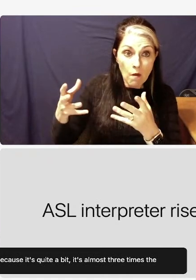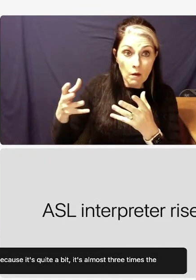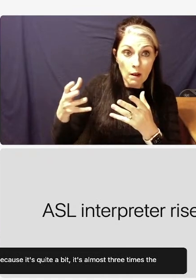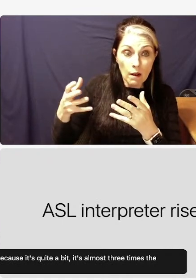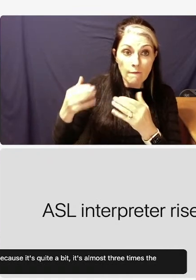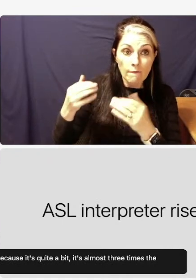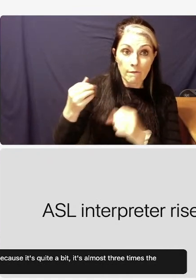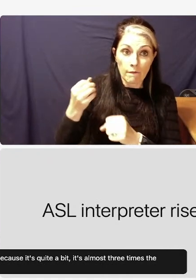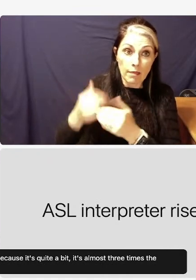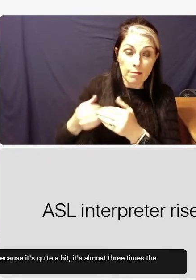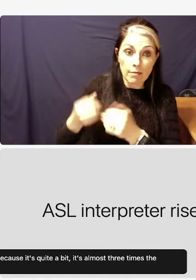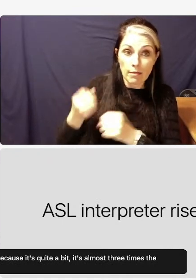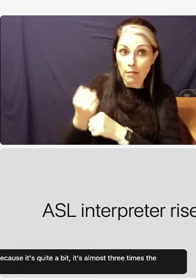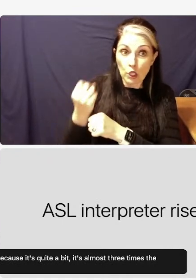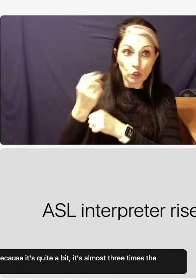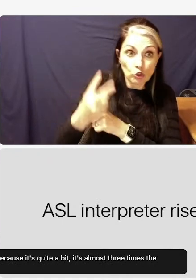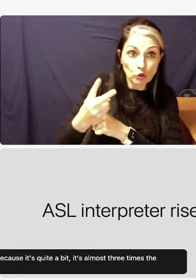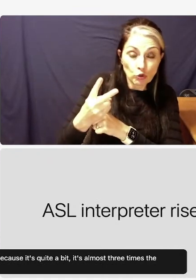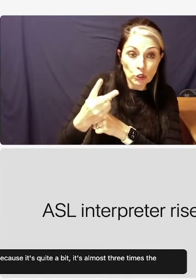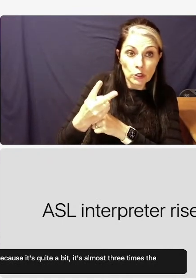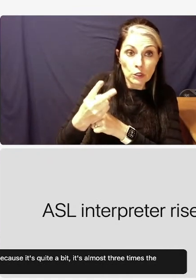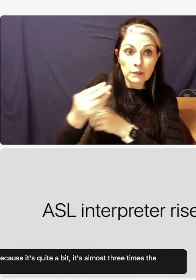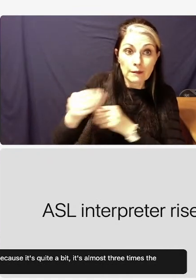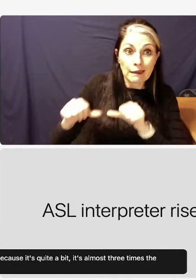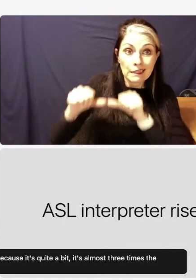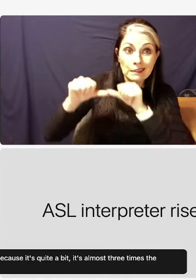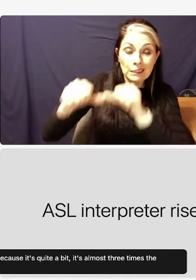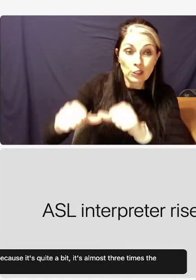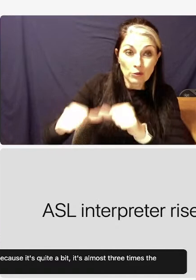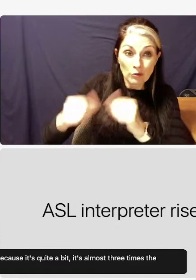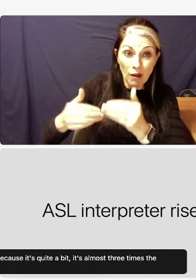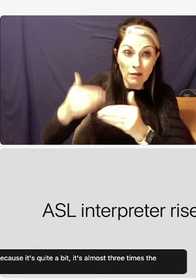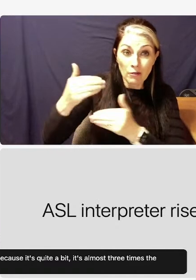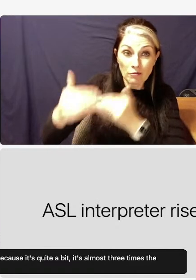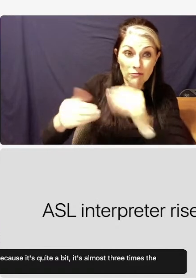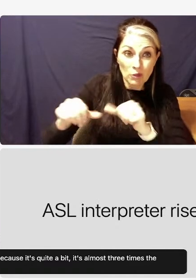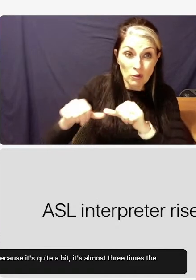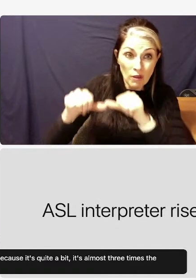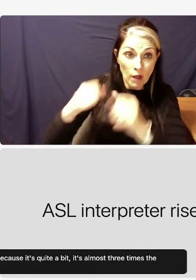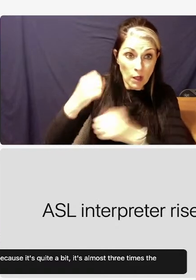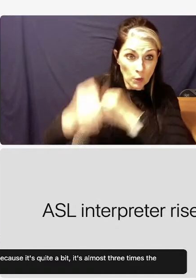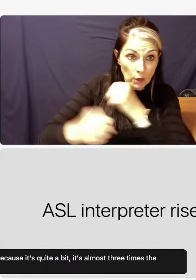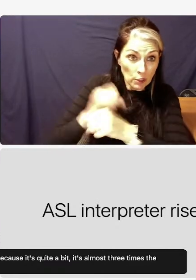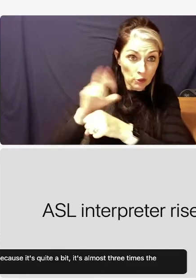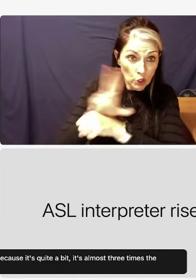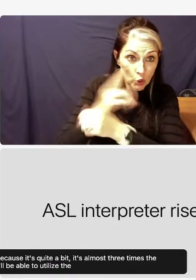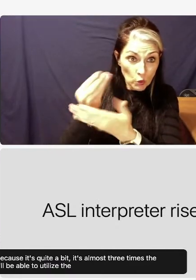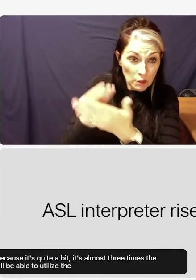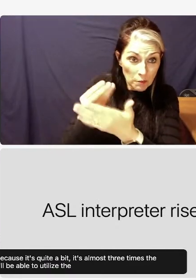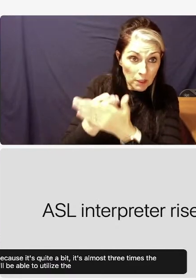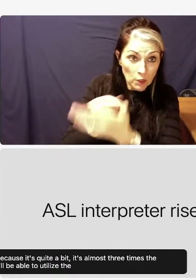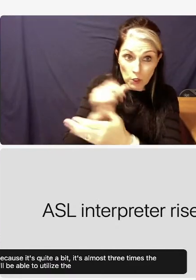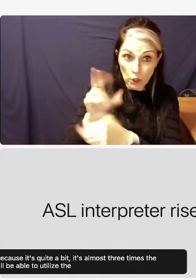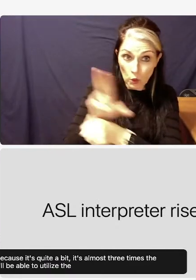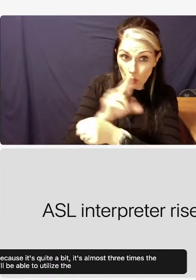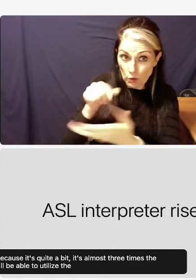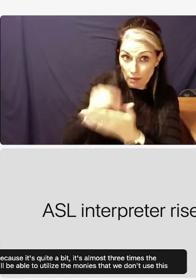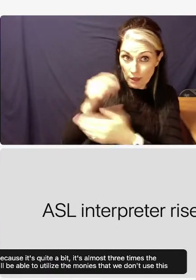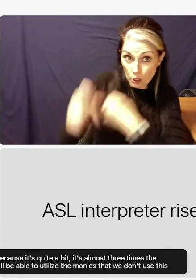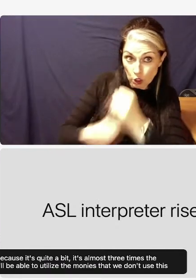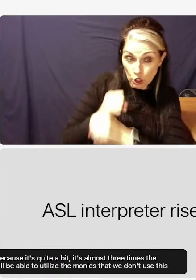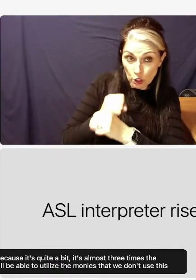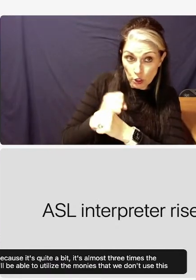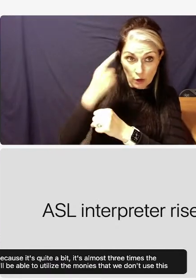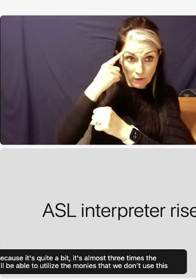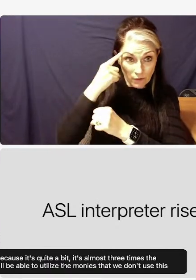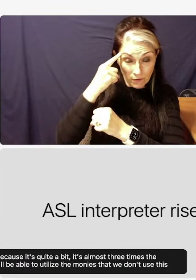previous years then it rolls over to the next year and we'll be able to utilize the monies that we don't use this year for